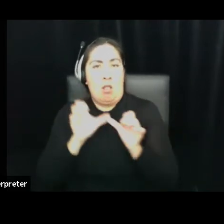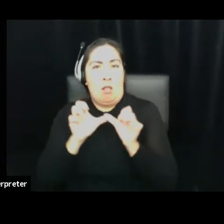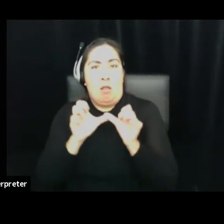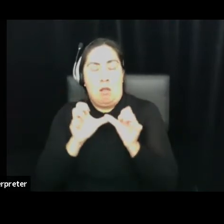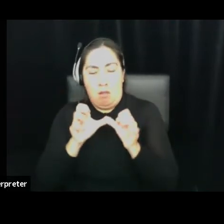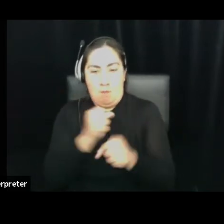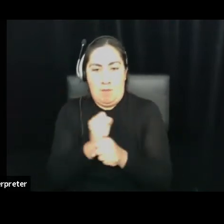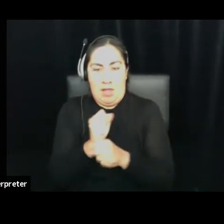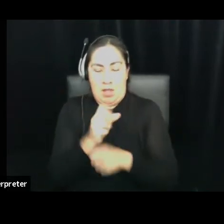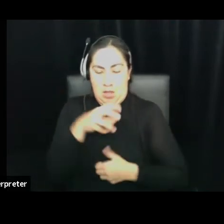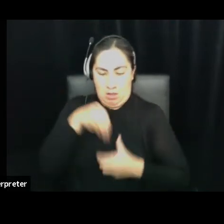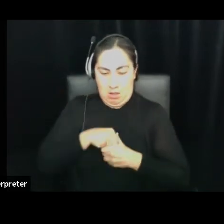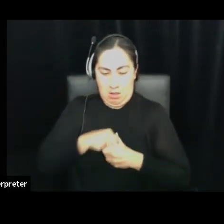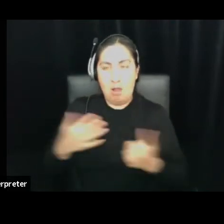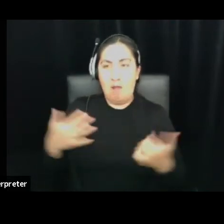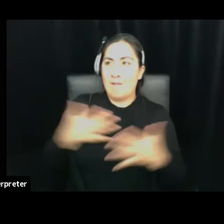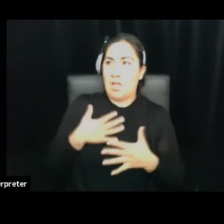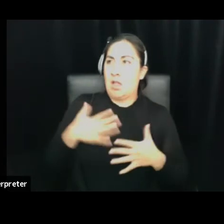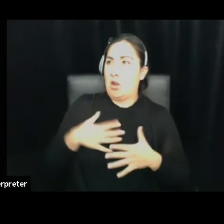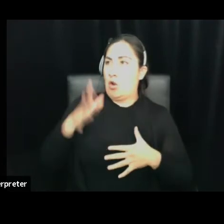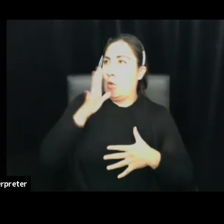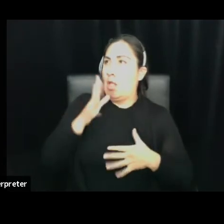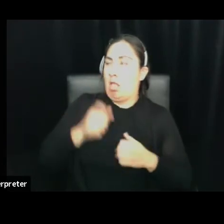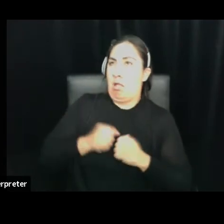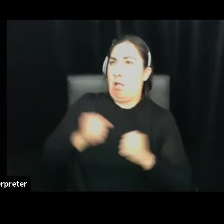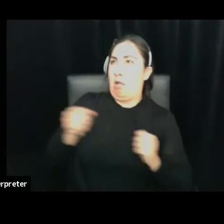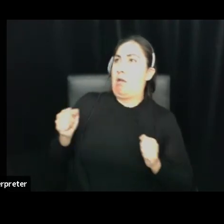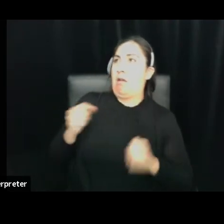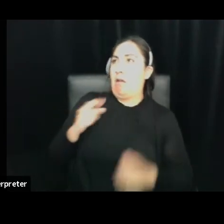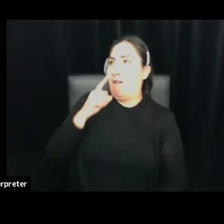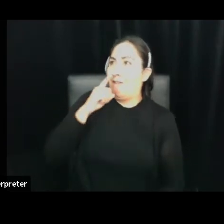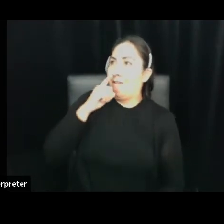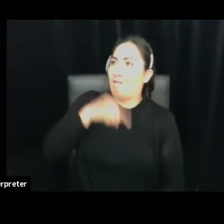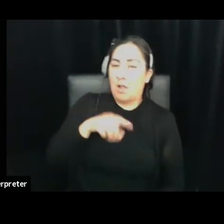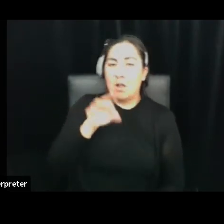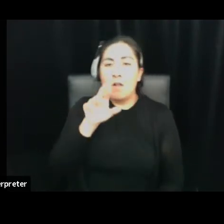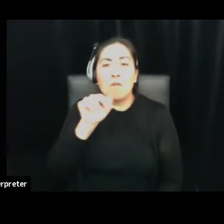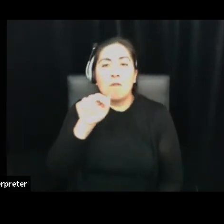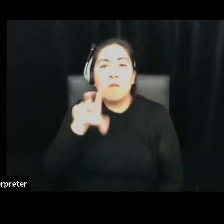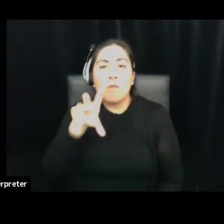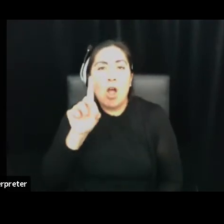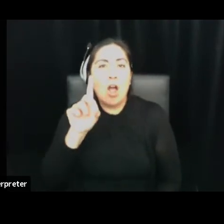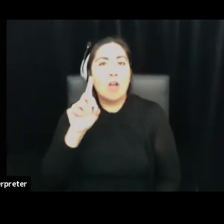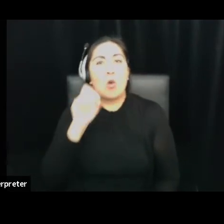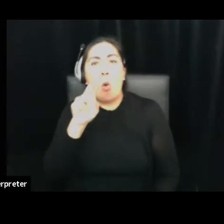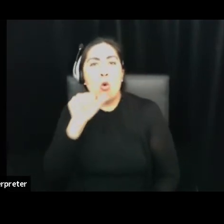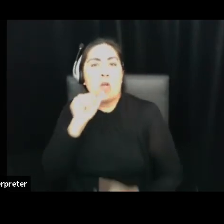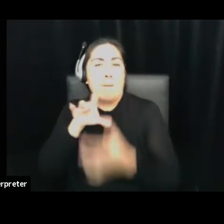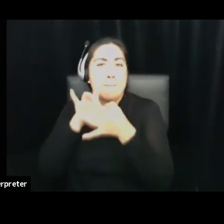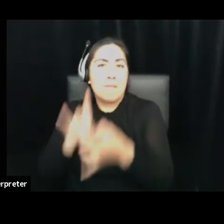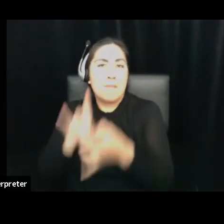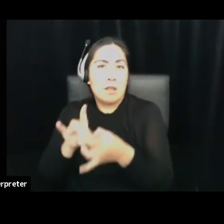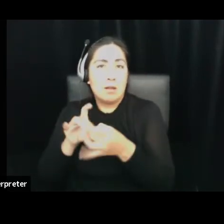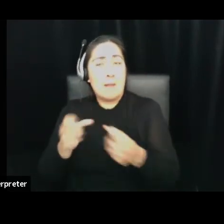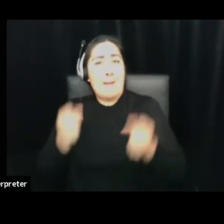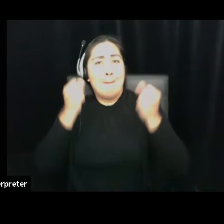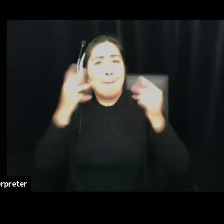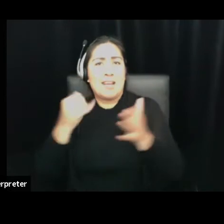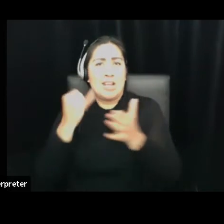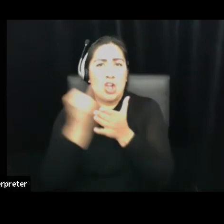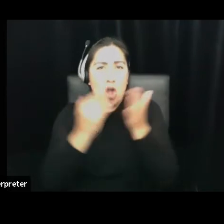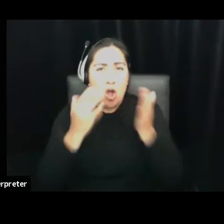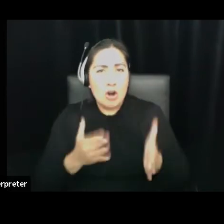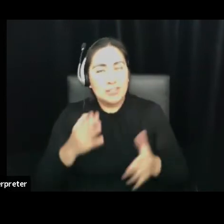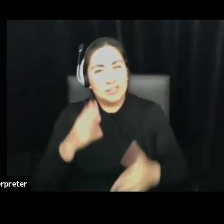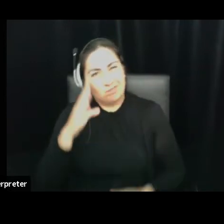being exposed as a fraud or as not belonging. A lot of artists I know, especially